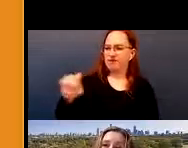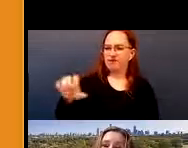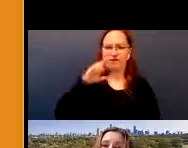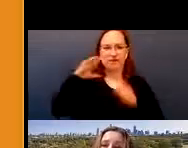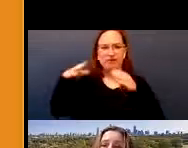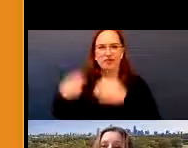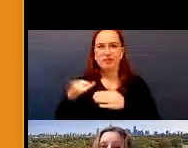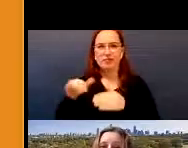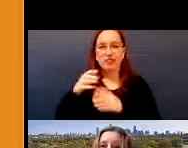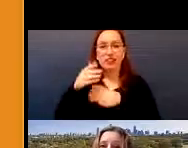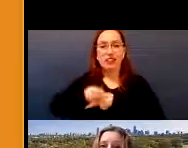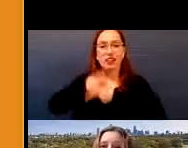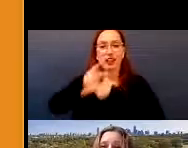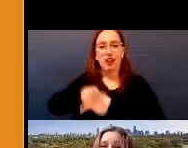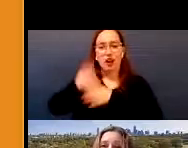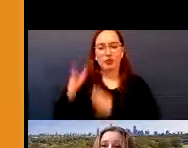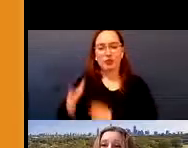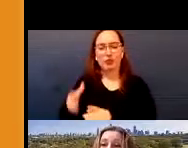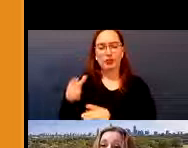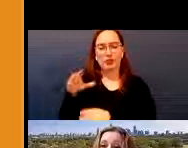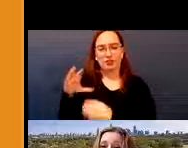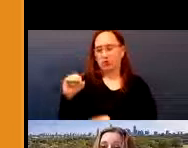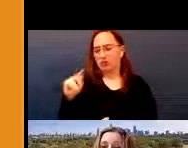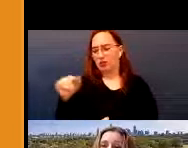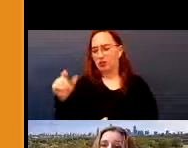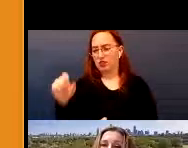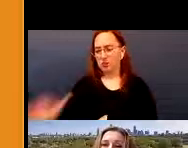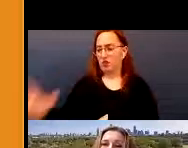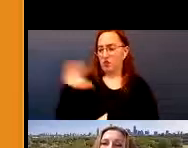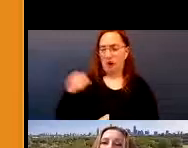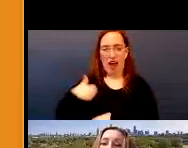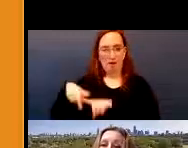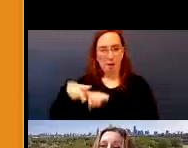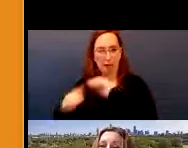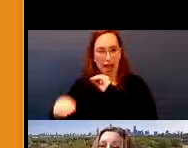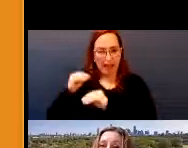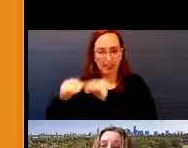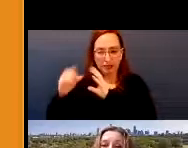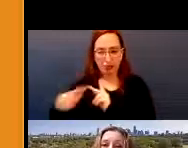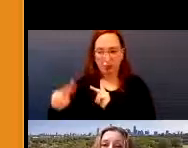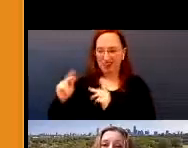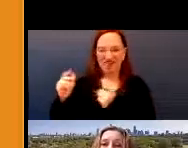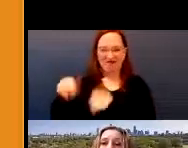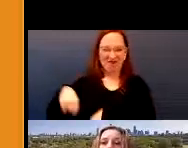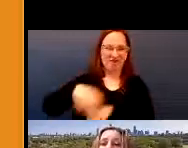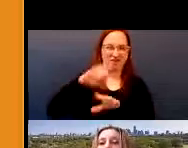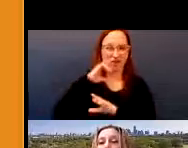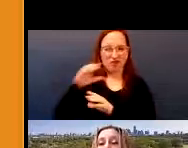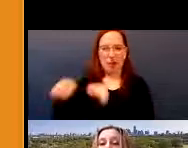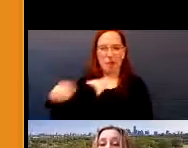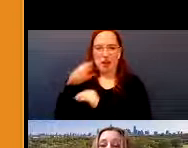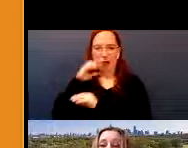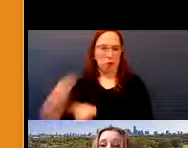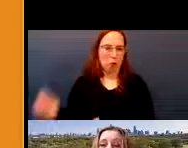hut, which used to house the maintenance or will soon no longer house the maintenance facility because it's moving within the park, that